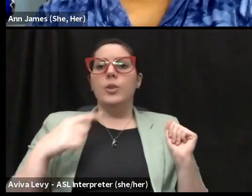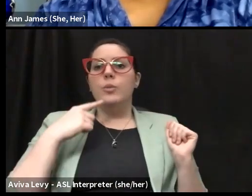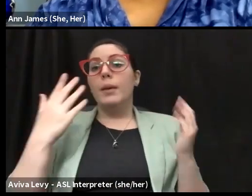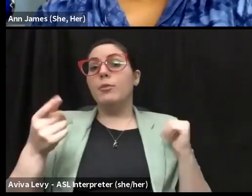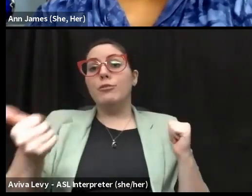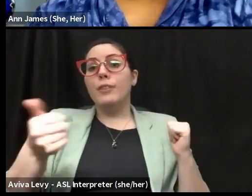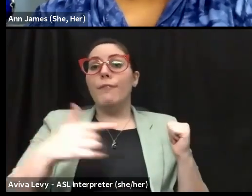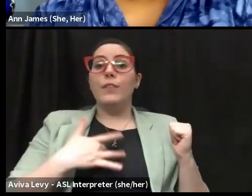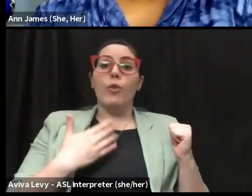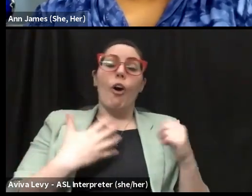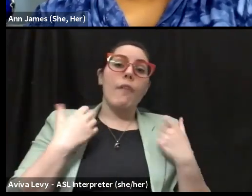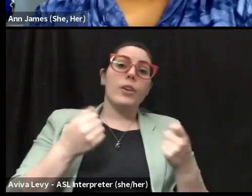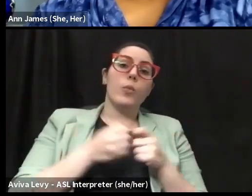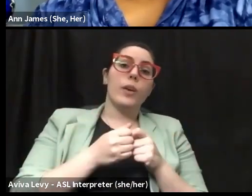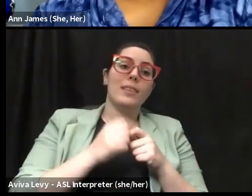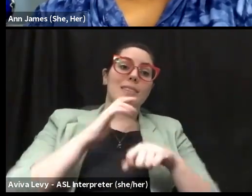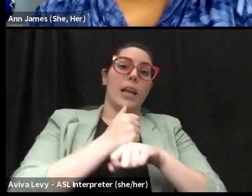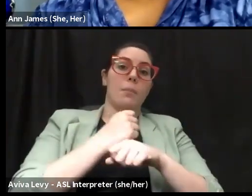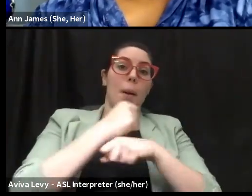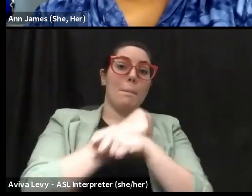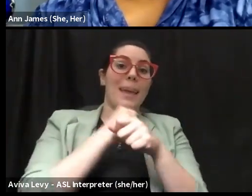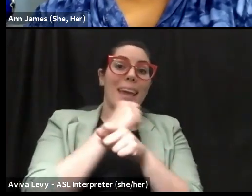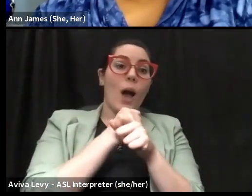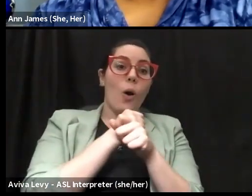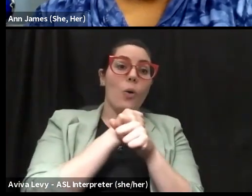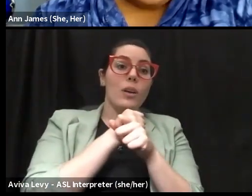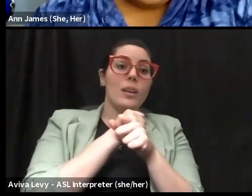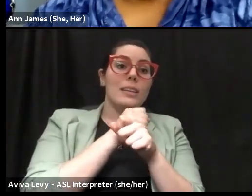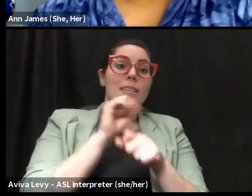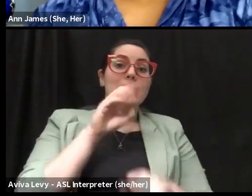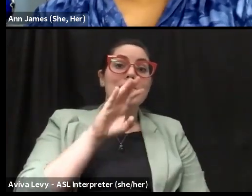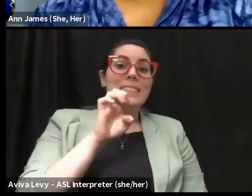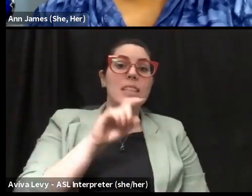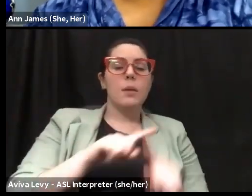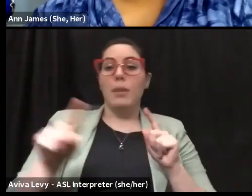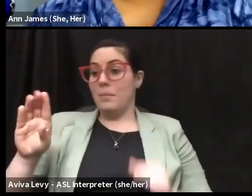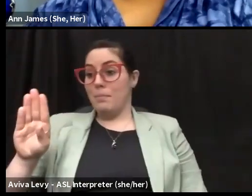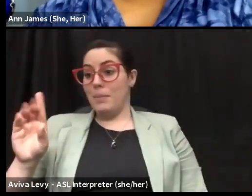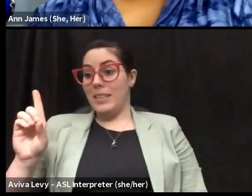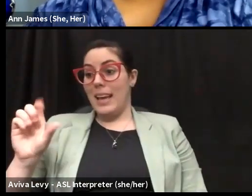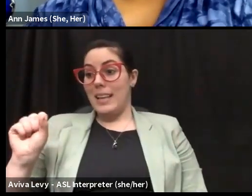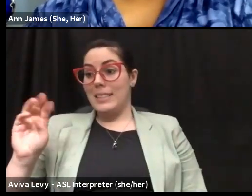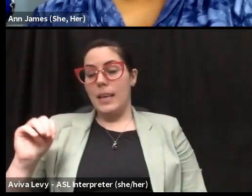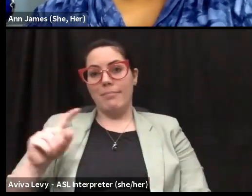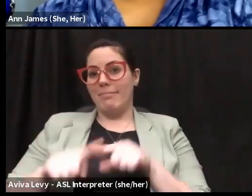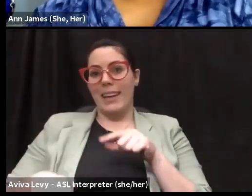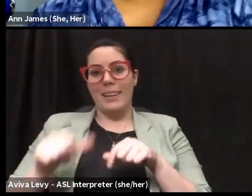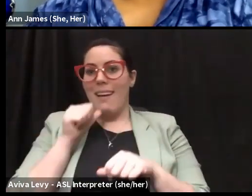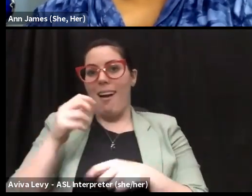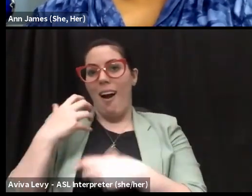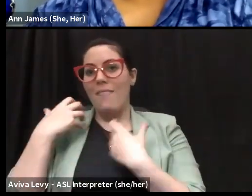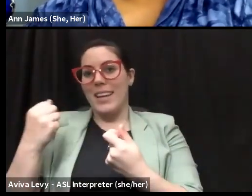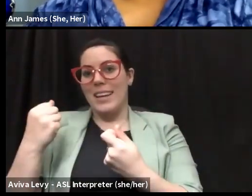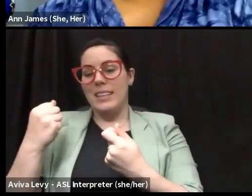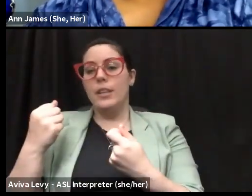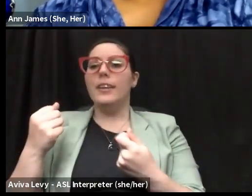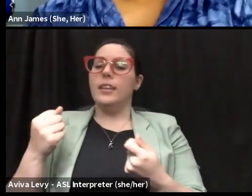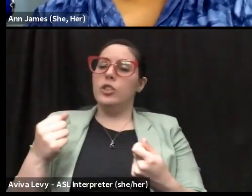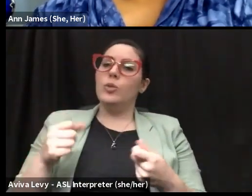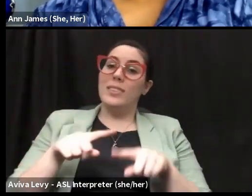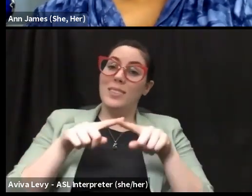don't feel confident staging this like BDSM kinky sex scene. You know, everybody kind of is a director. It's a powerful thing